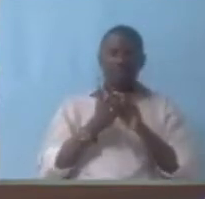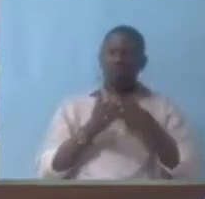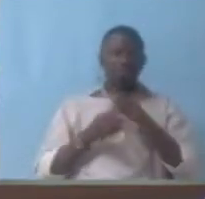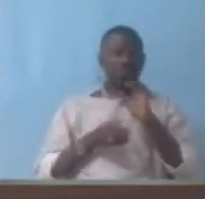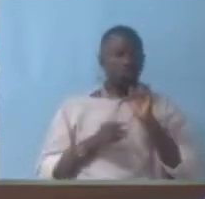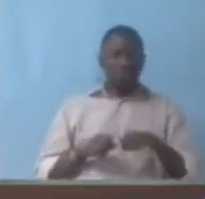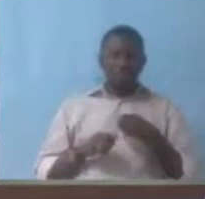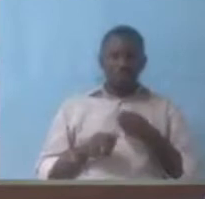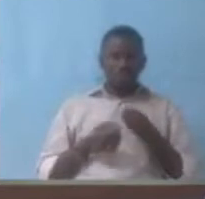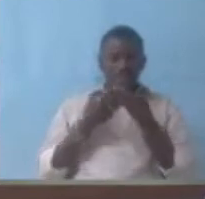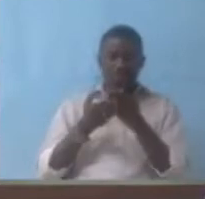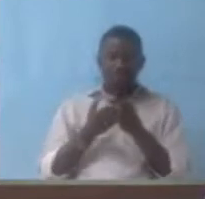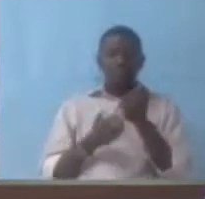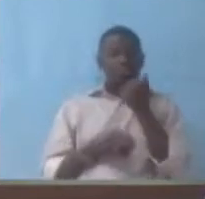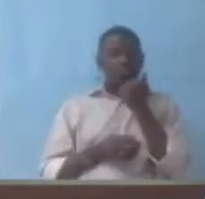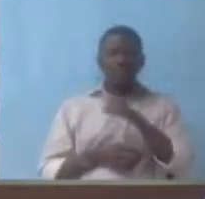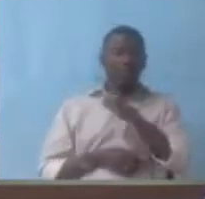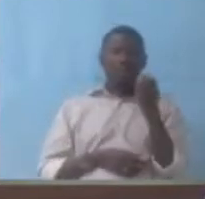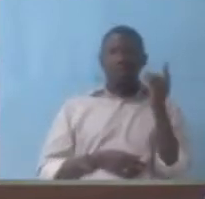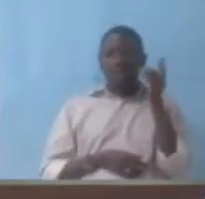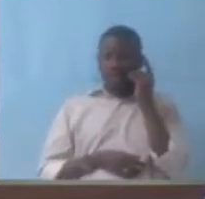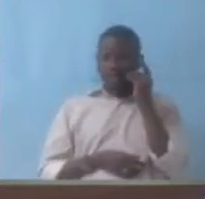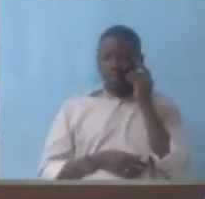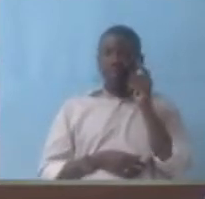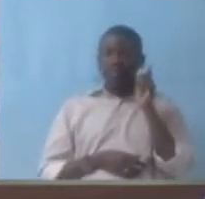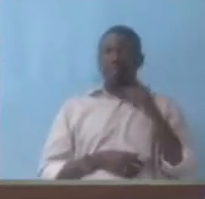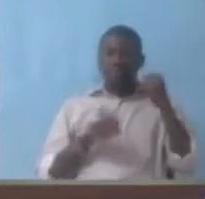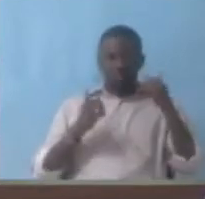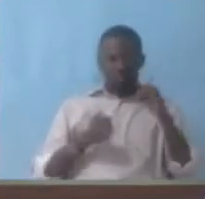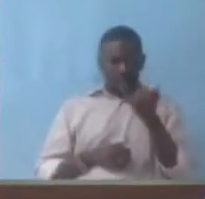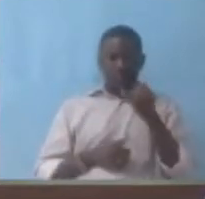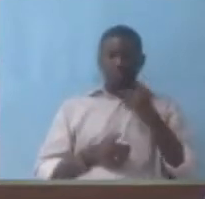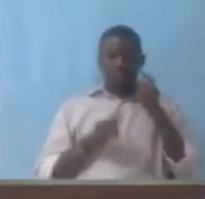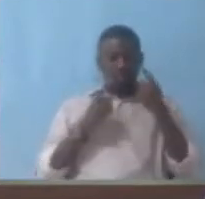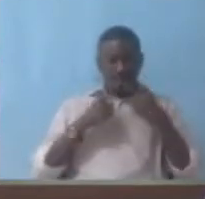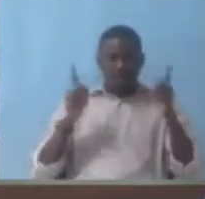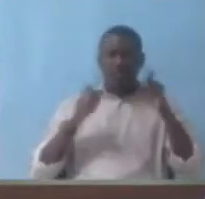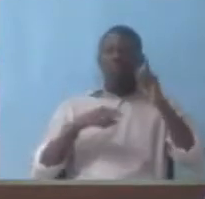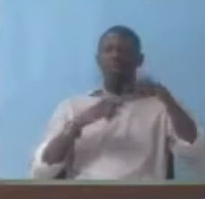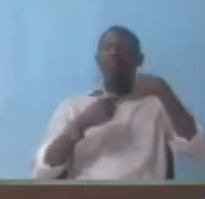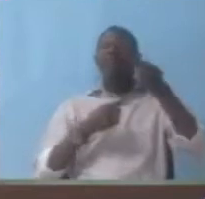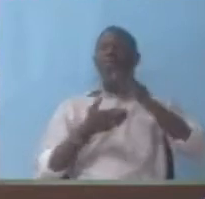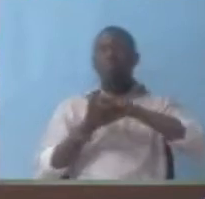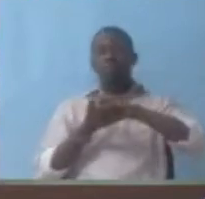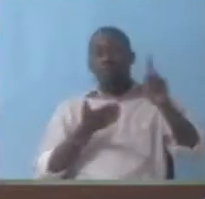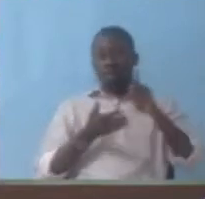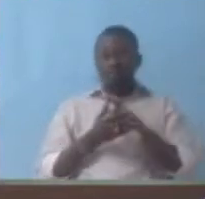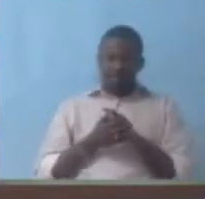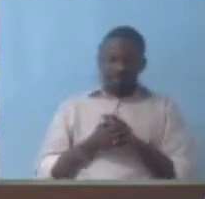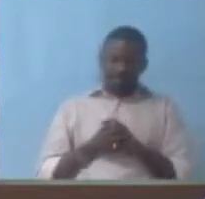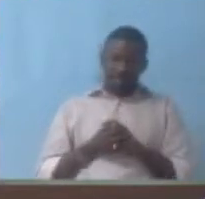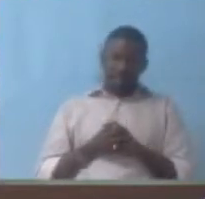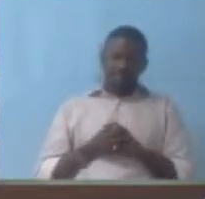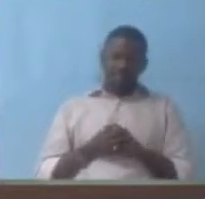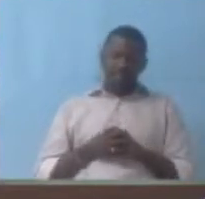the gazette number and date, but it was gazetted the following week. Yeah, ke gazette or local member to no ma. Gazette or gazette